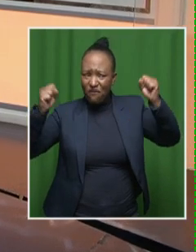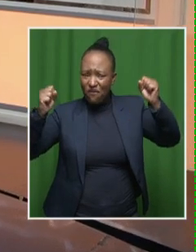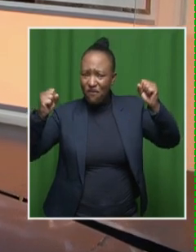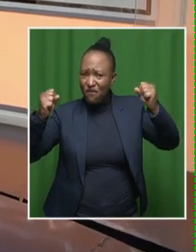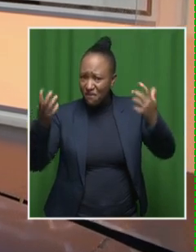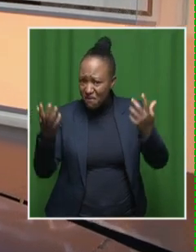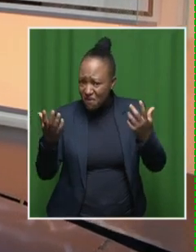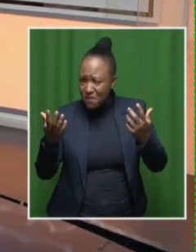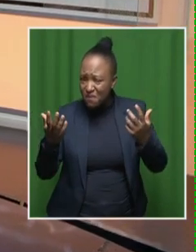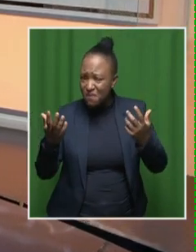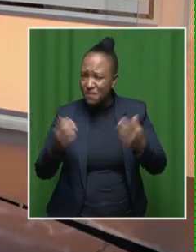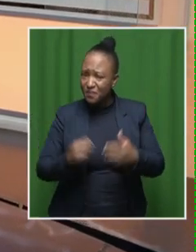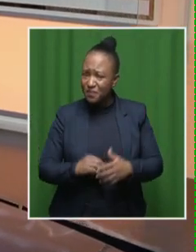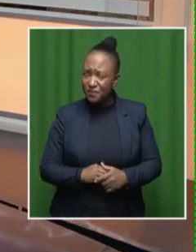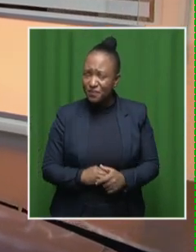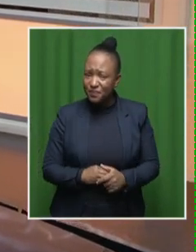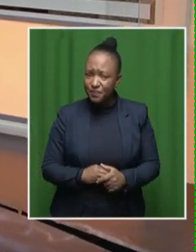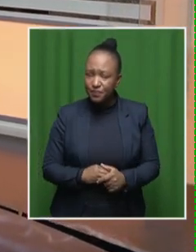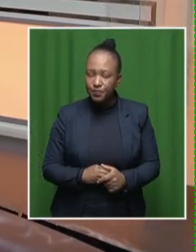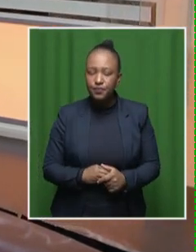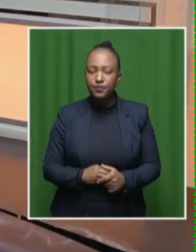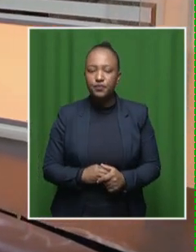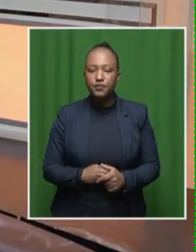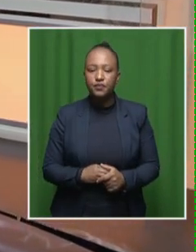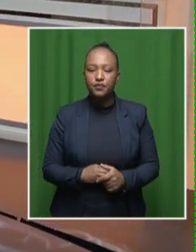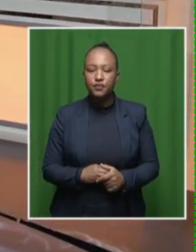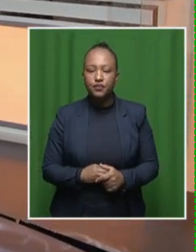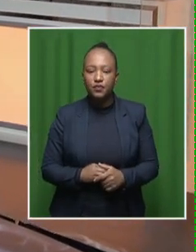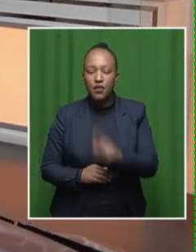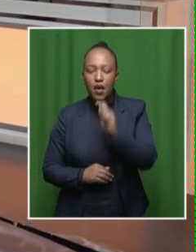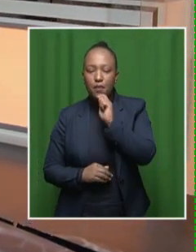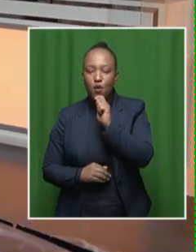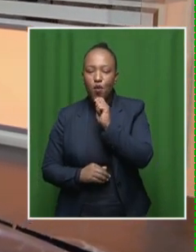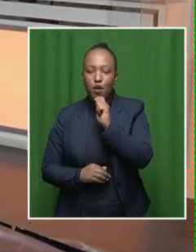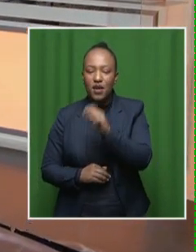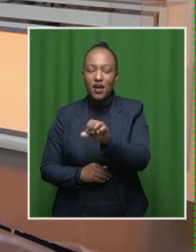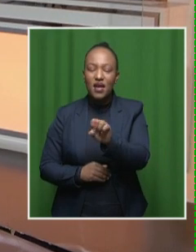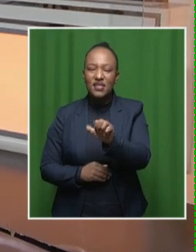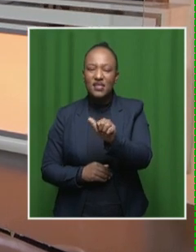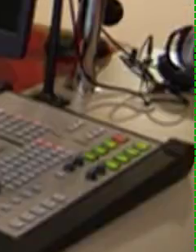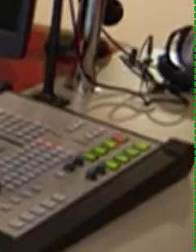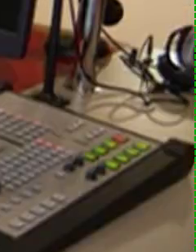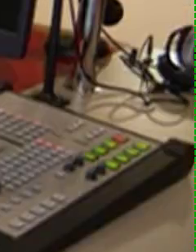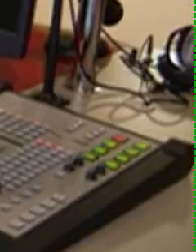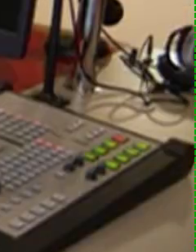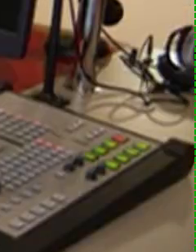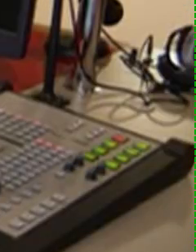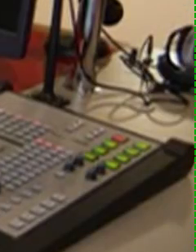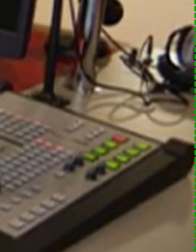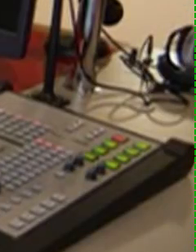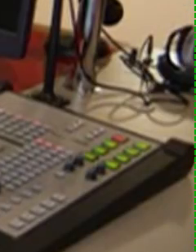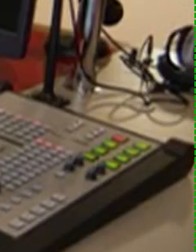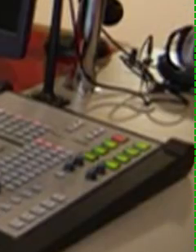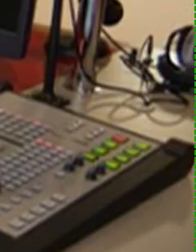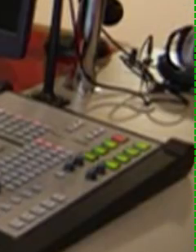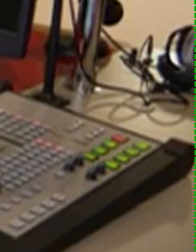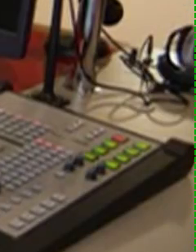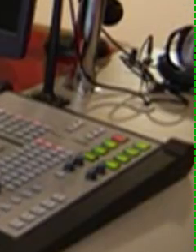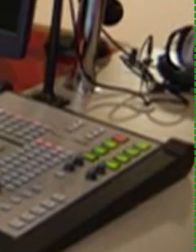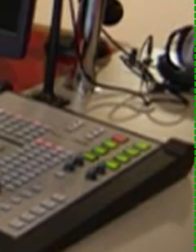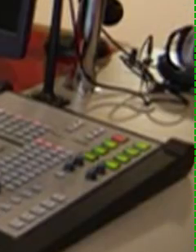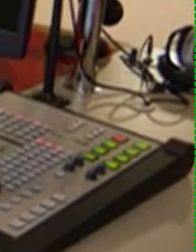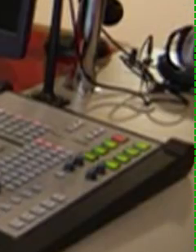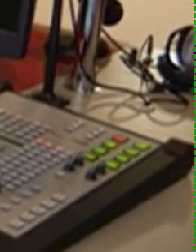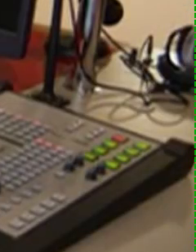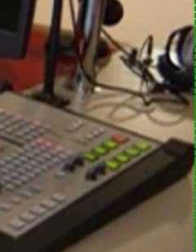morning. Quite possibly. You're absolutely right. Good morning, SK. Happy Thursday, everybody. As we hear with the weather in just a moment as well, we had a cracking day